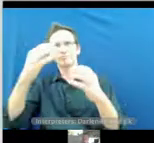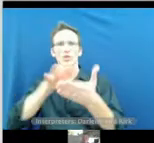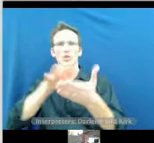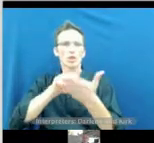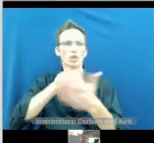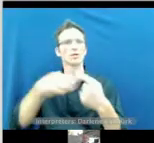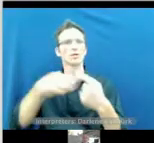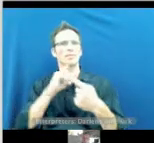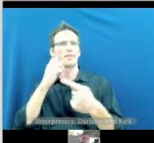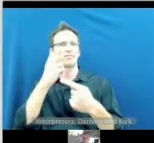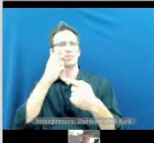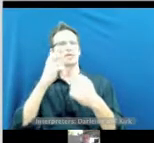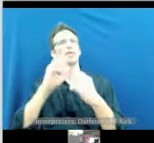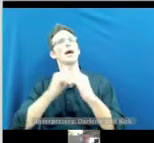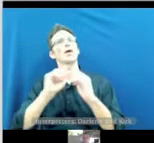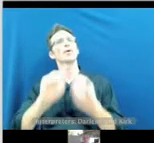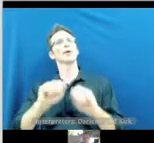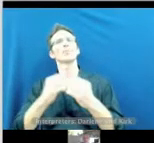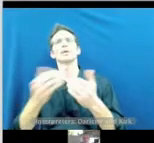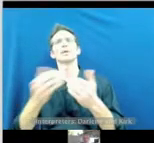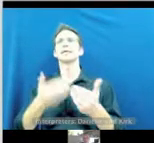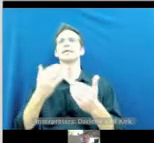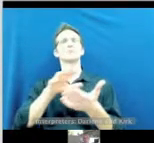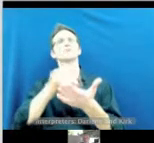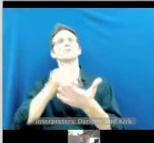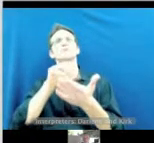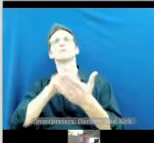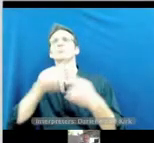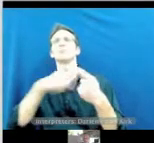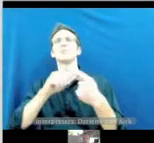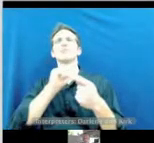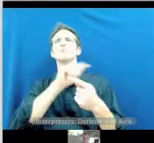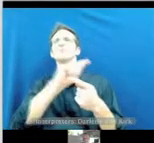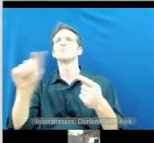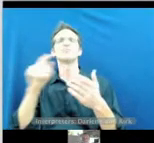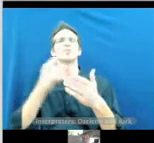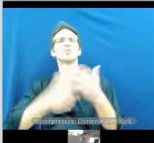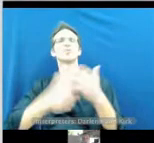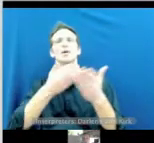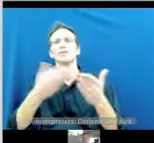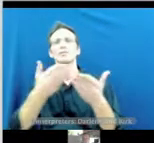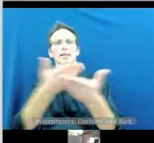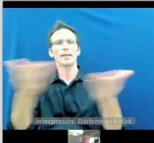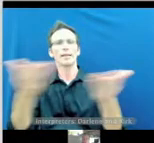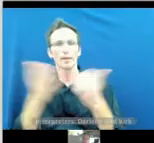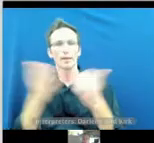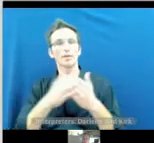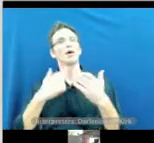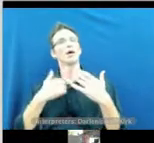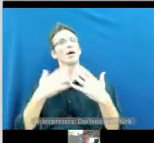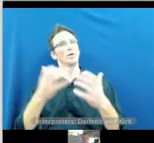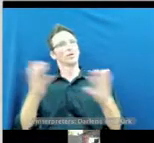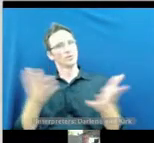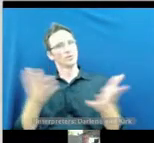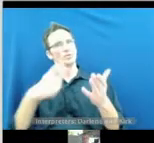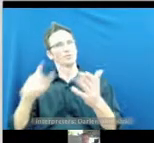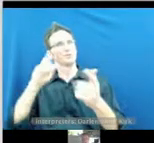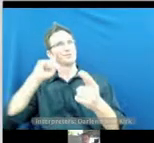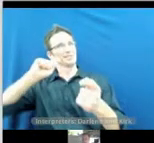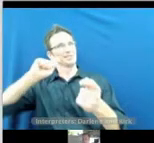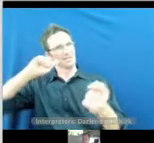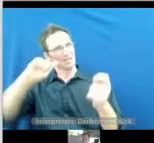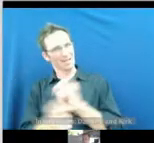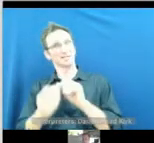I wanted to encourage you to not only sort of, engage in this sort of paradigm shift, but then also a shift in your